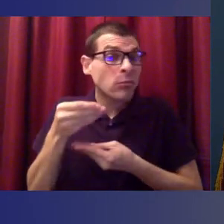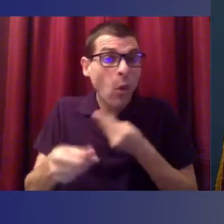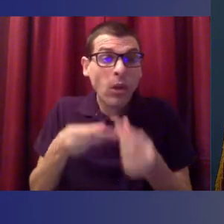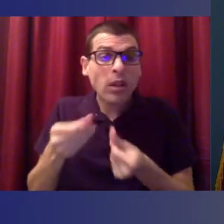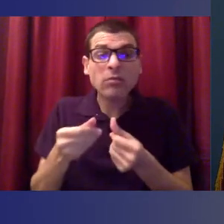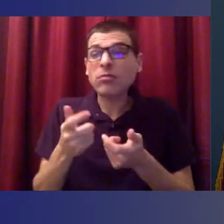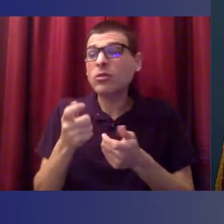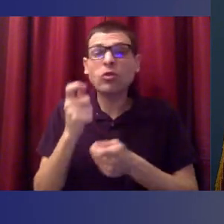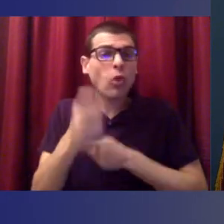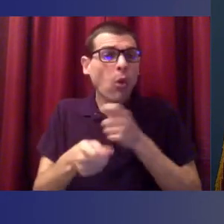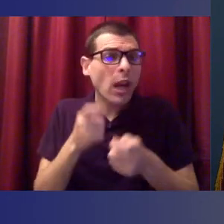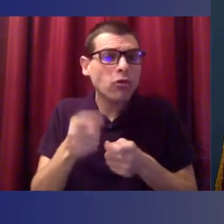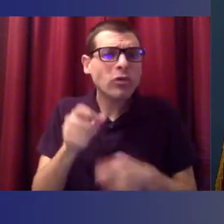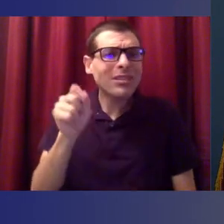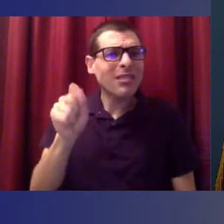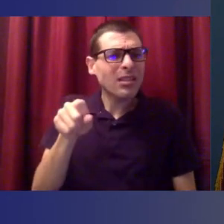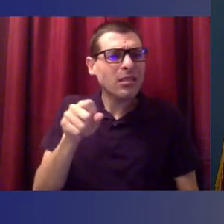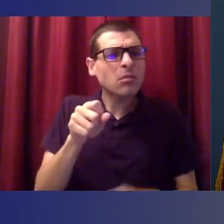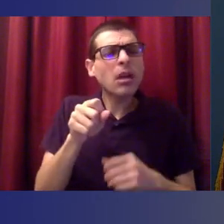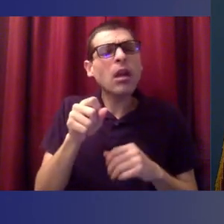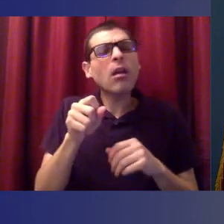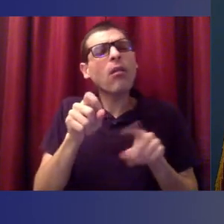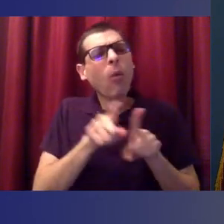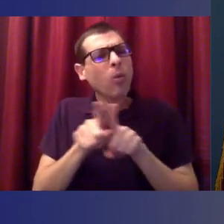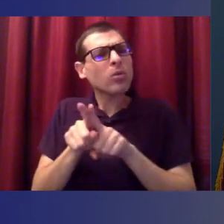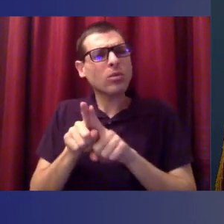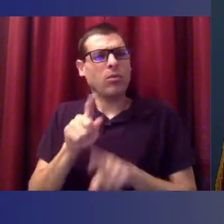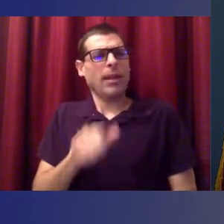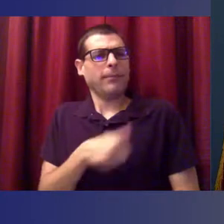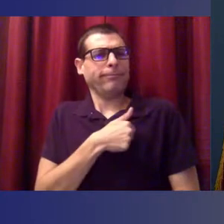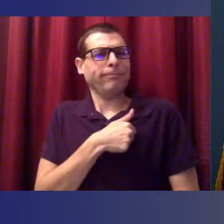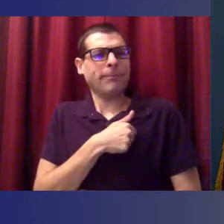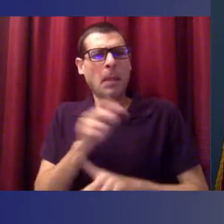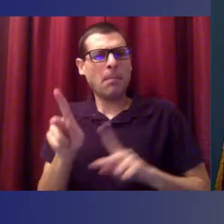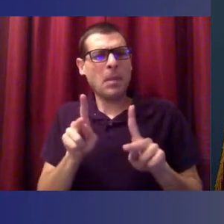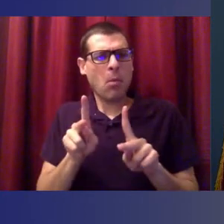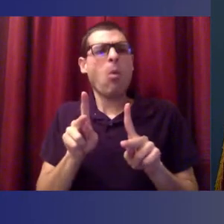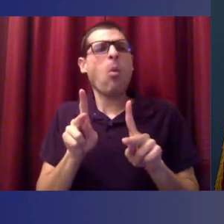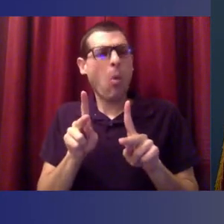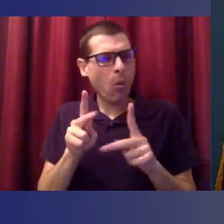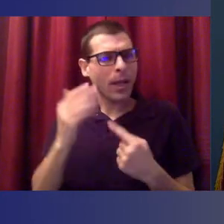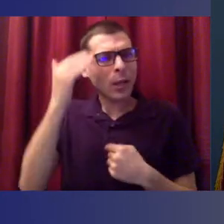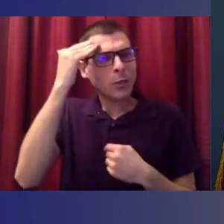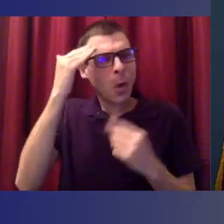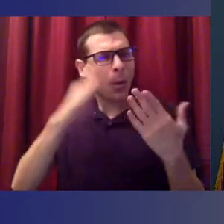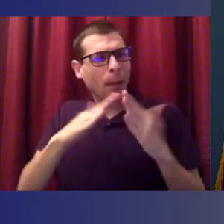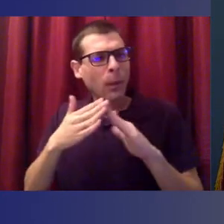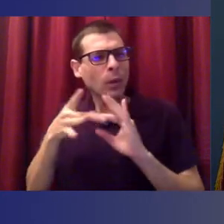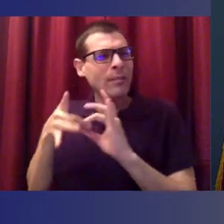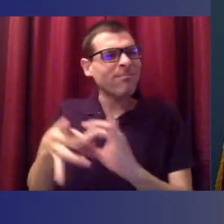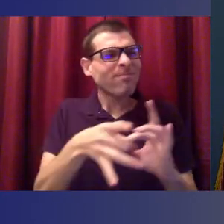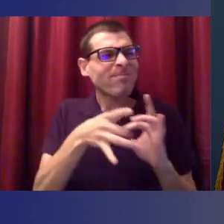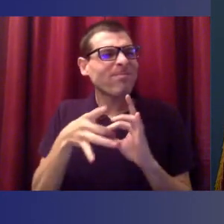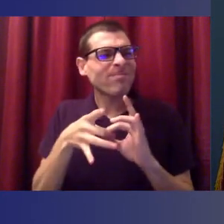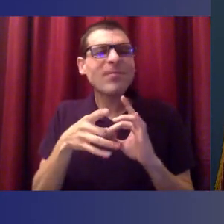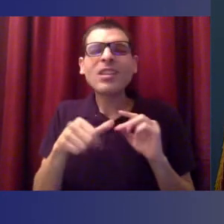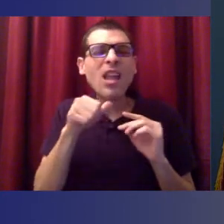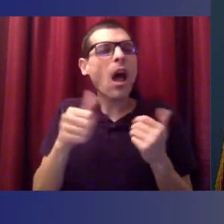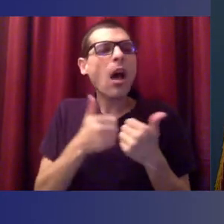their willingness to see that our community's future is wound tightly together with that of our neighbors who are surviving on the